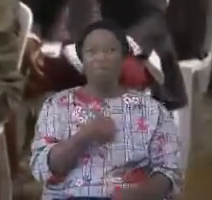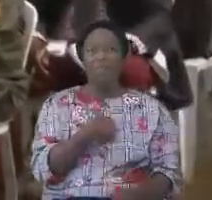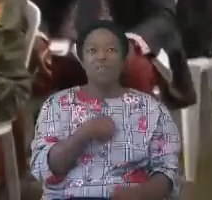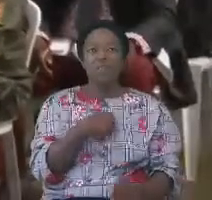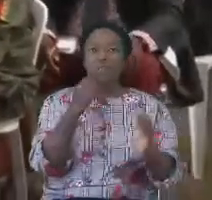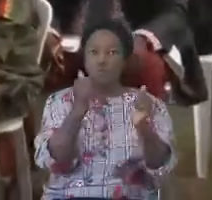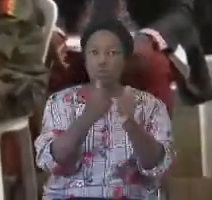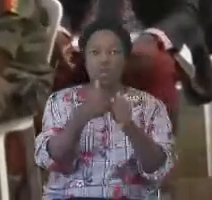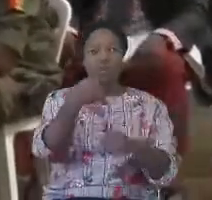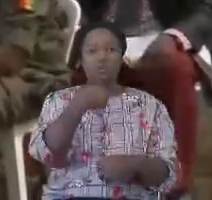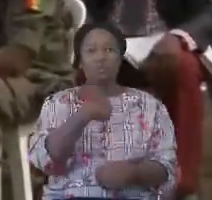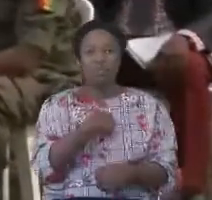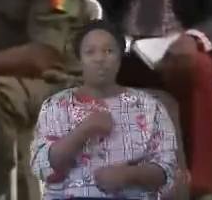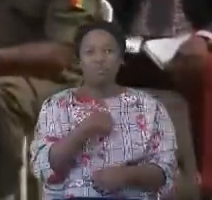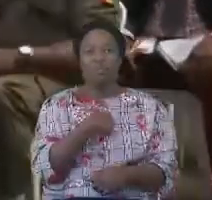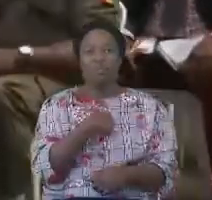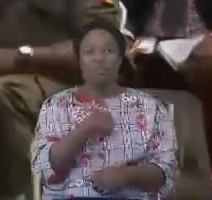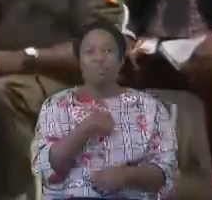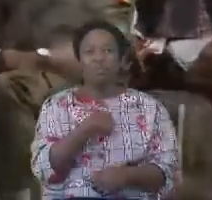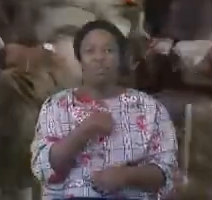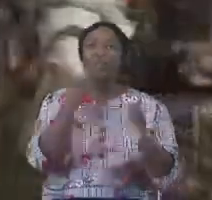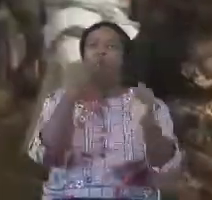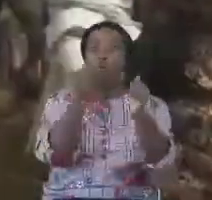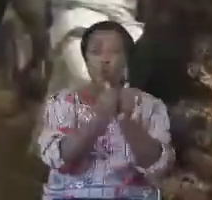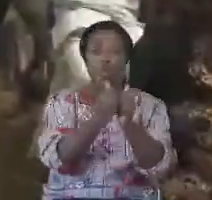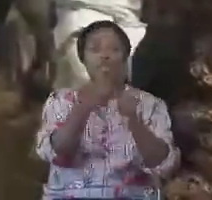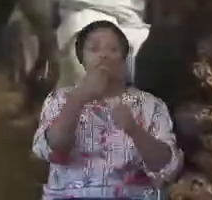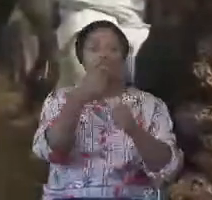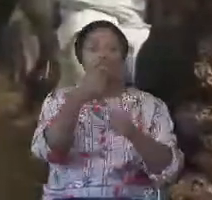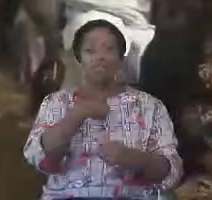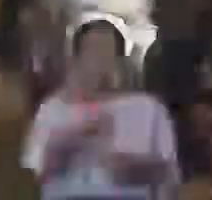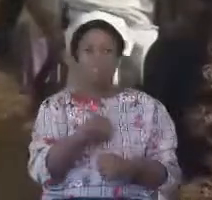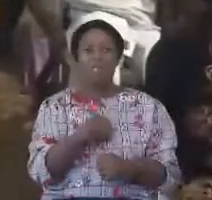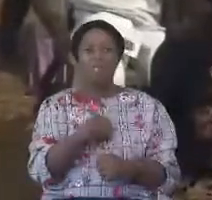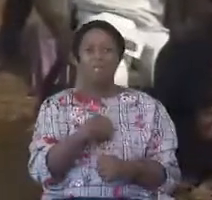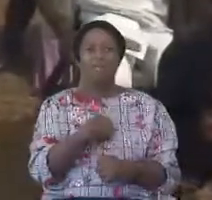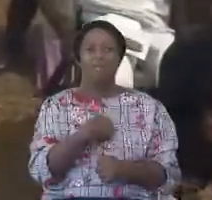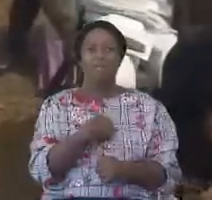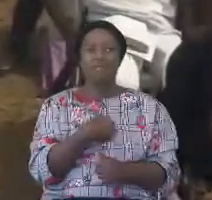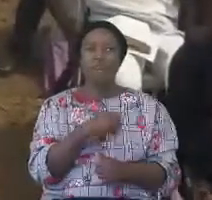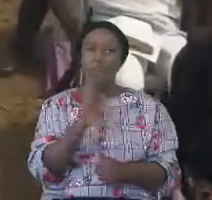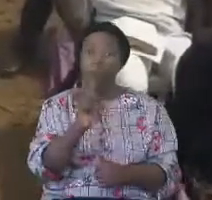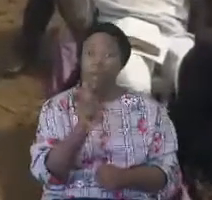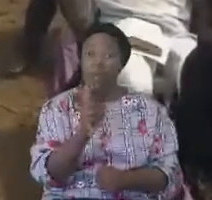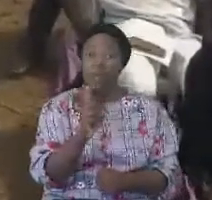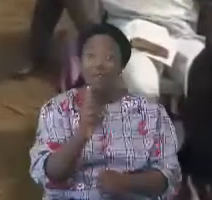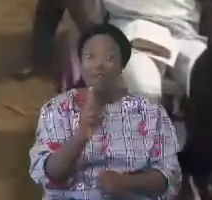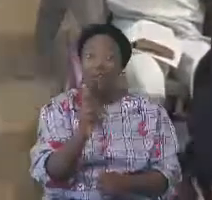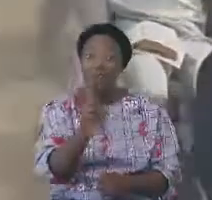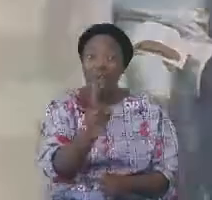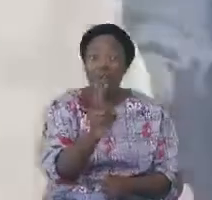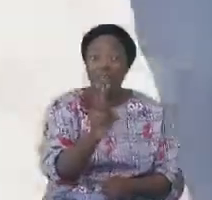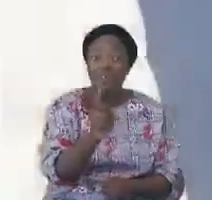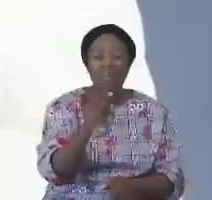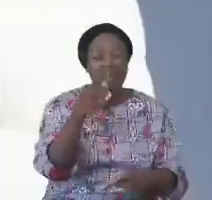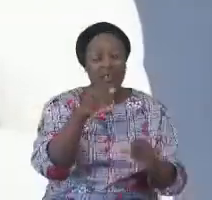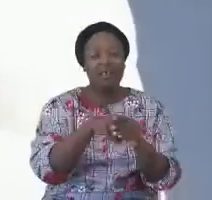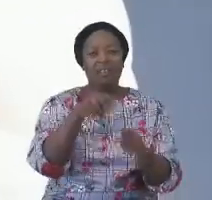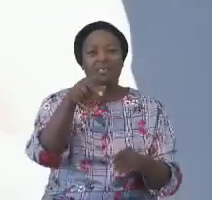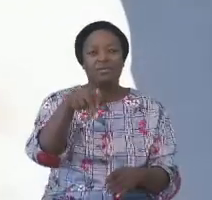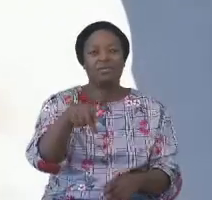shall thou be with me with me with